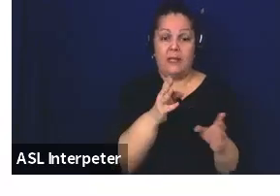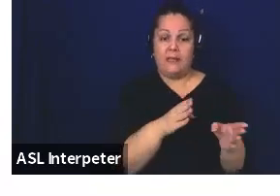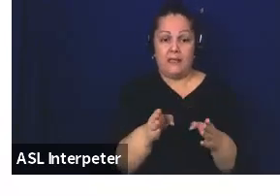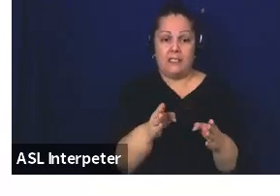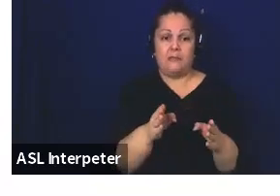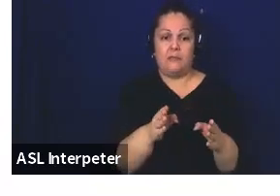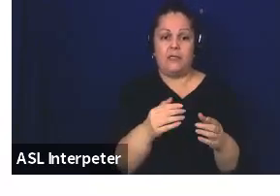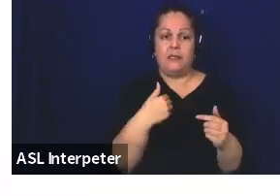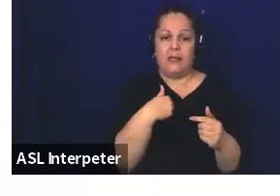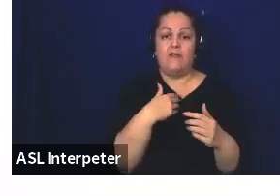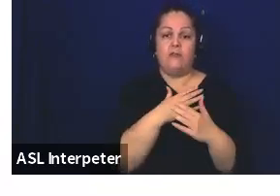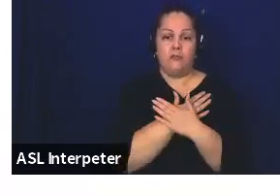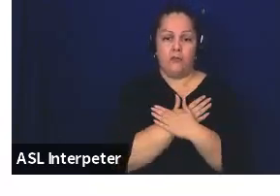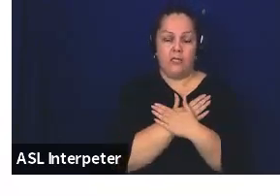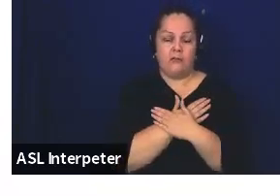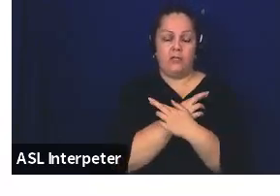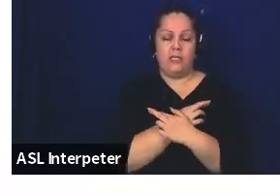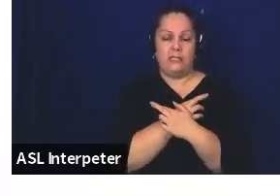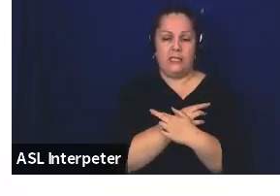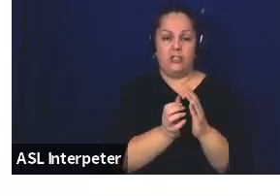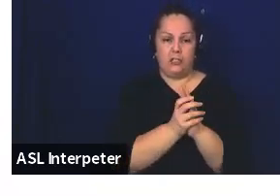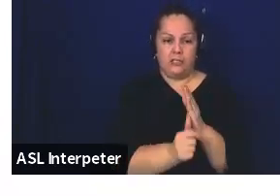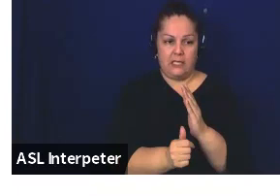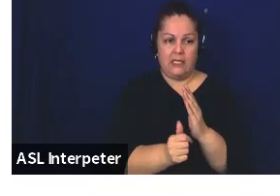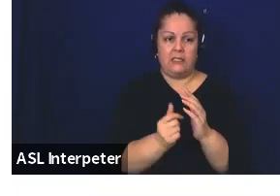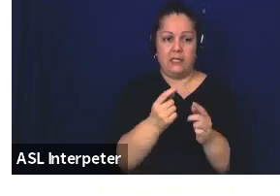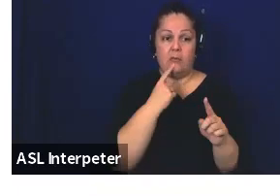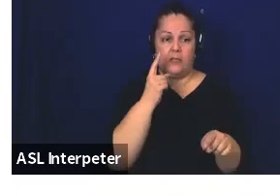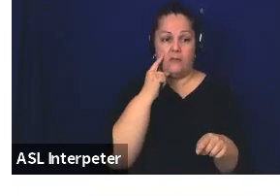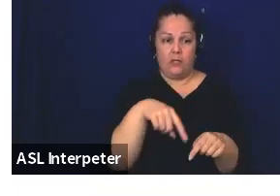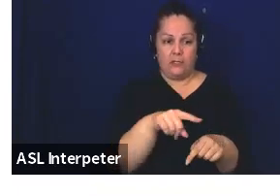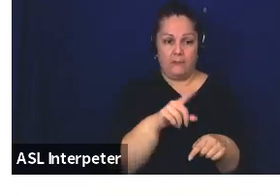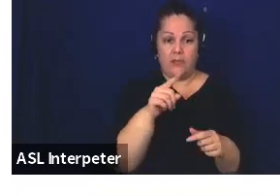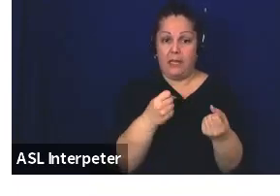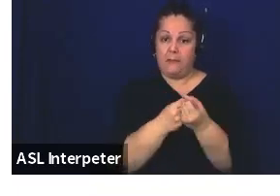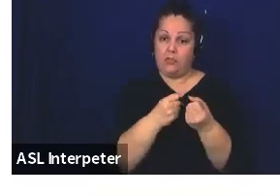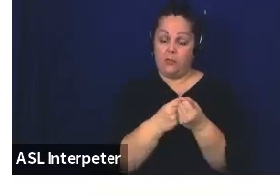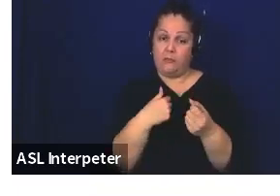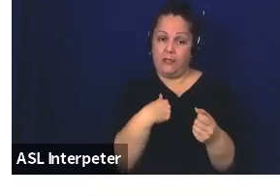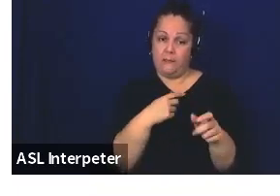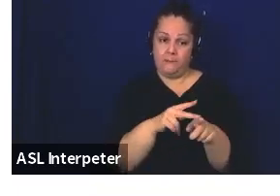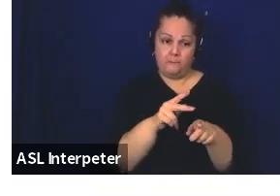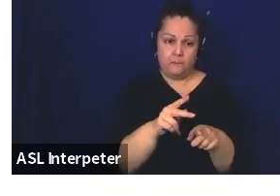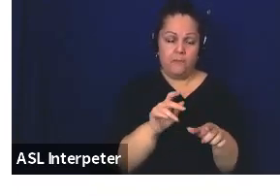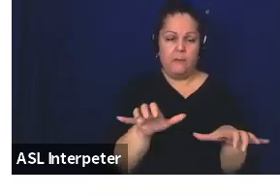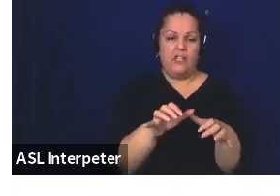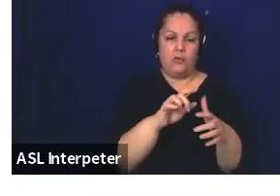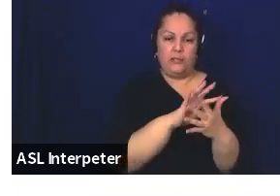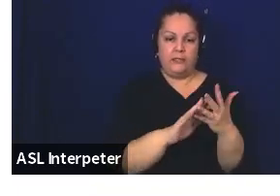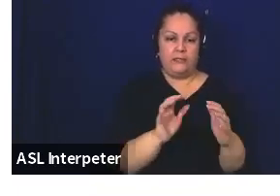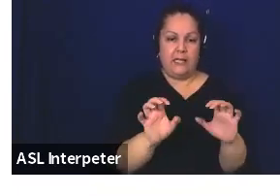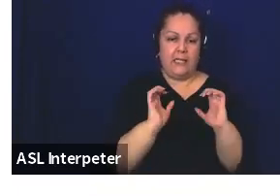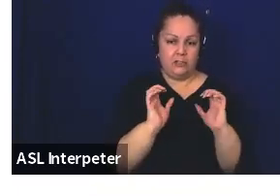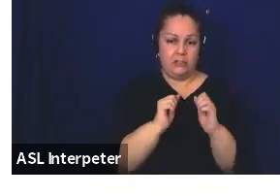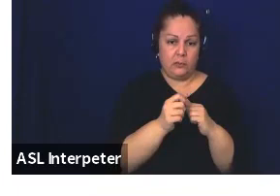highlights relaxation skills that they have tried and work for them. This can be supported by the stakeholder by doing these exercises with